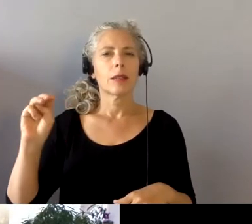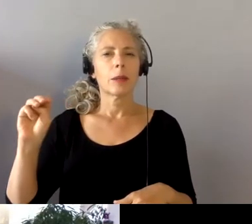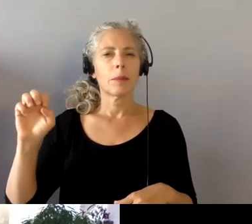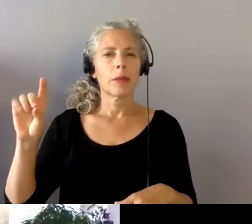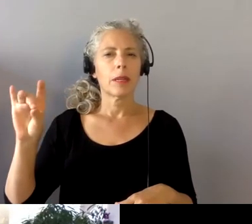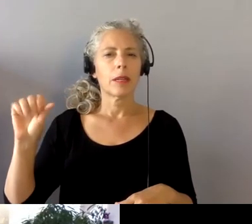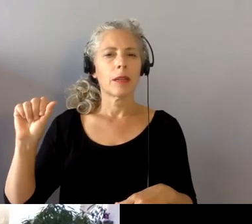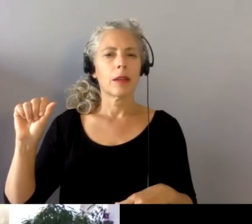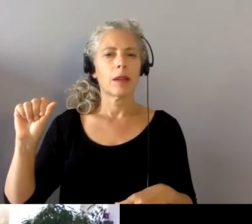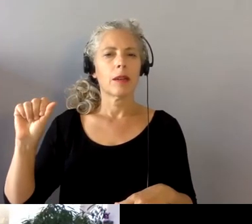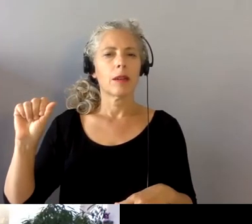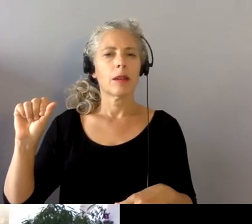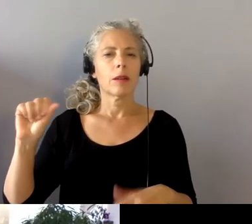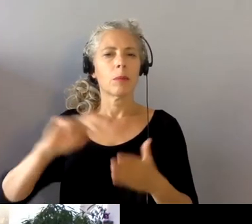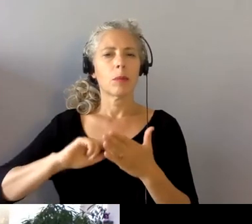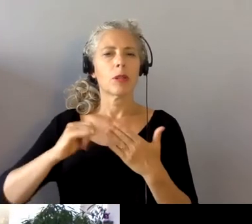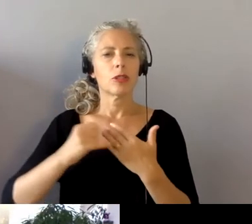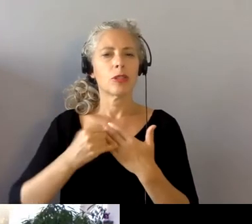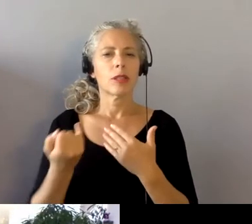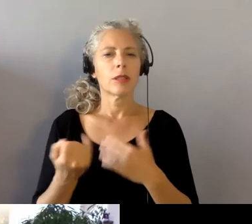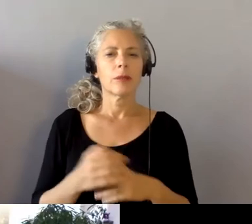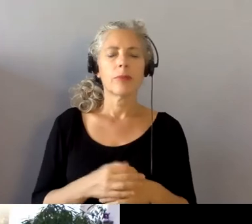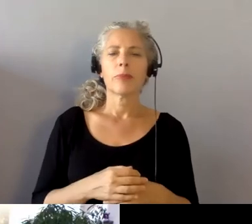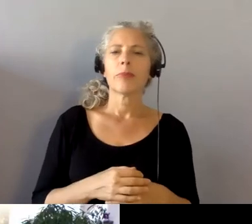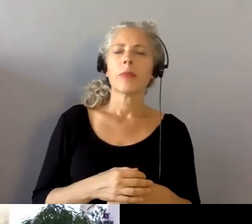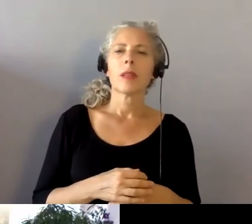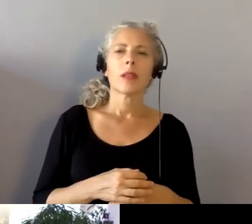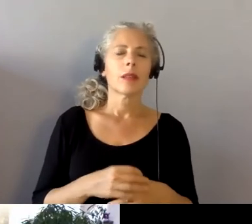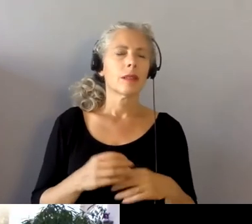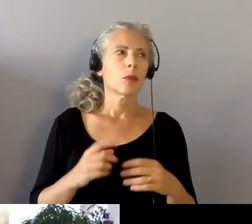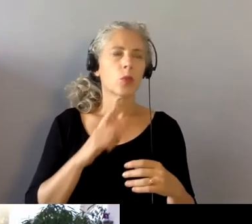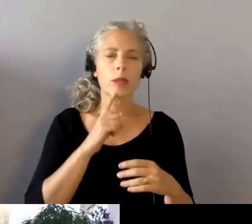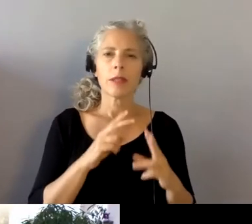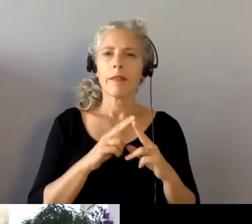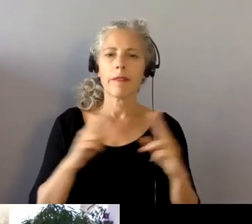in many ways, it is a much more complex and